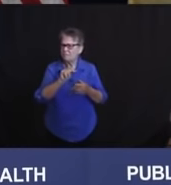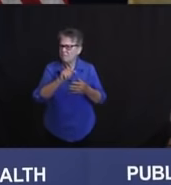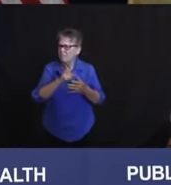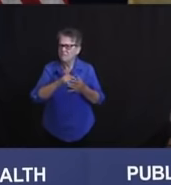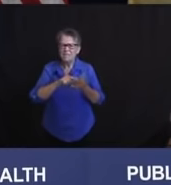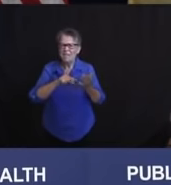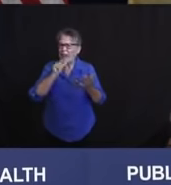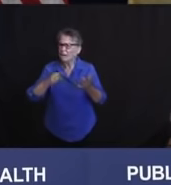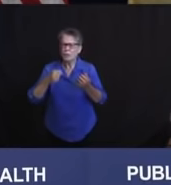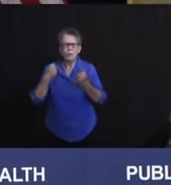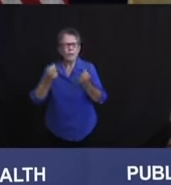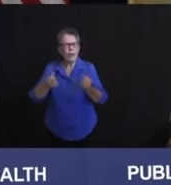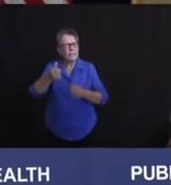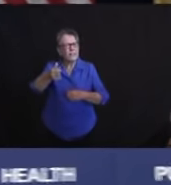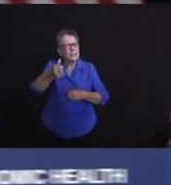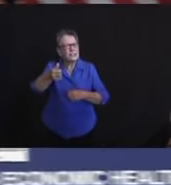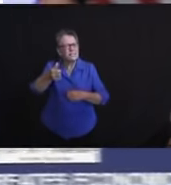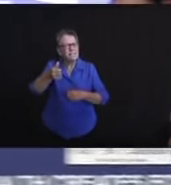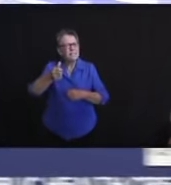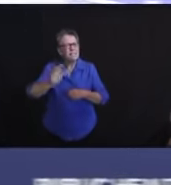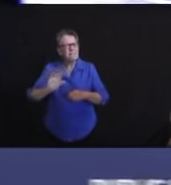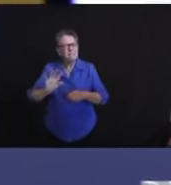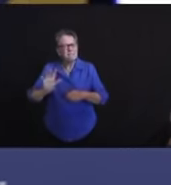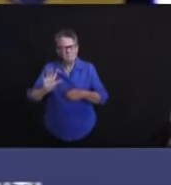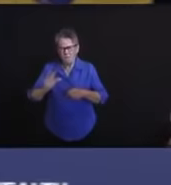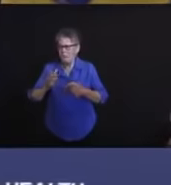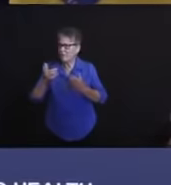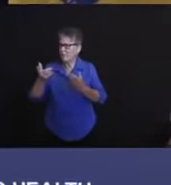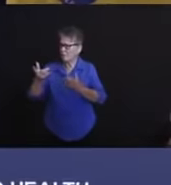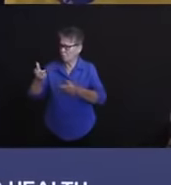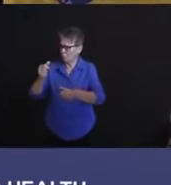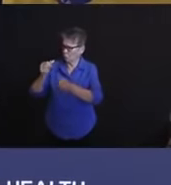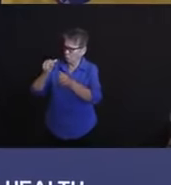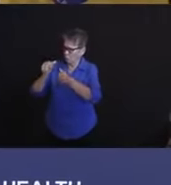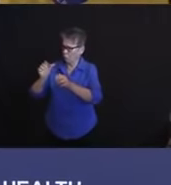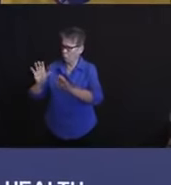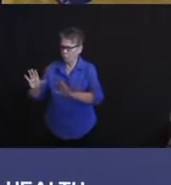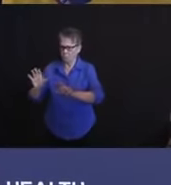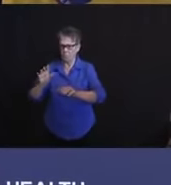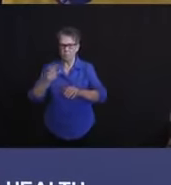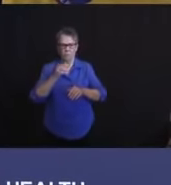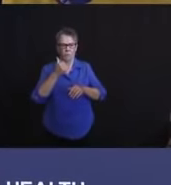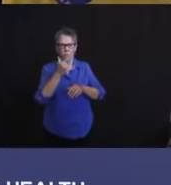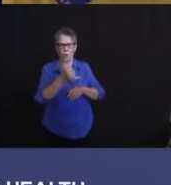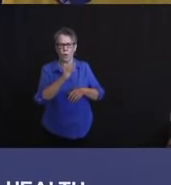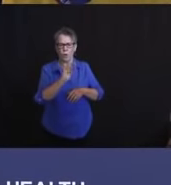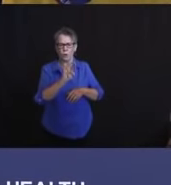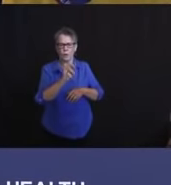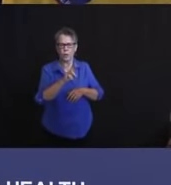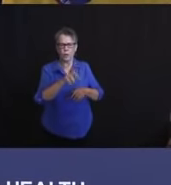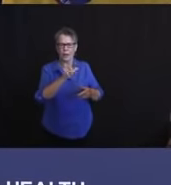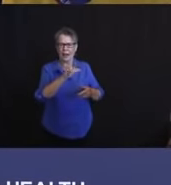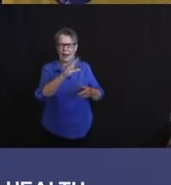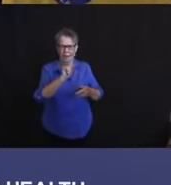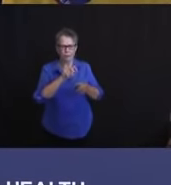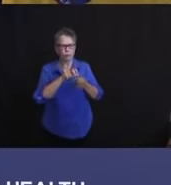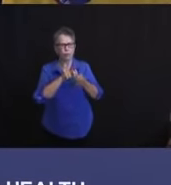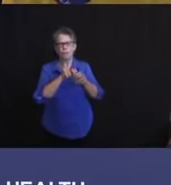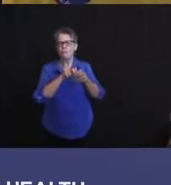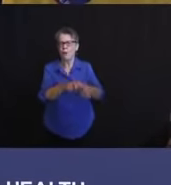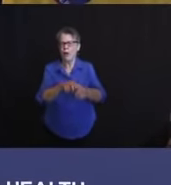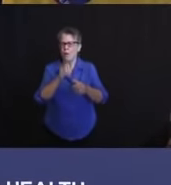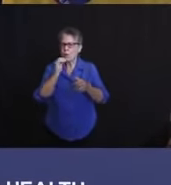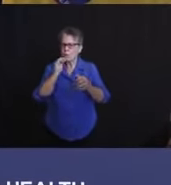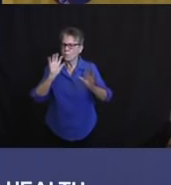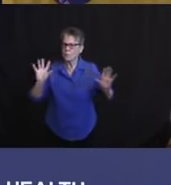without any tragedies. Thanks, Gov. Pat, amen to that. There's no reason to drive impaired or no reason to be a passenger with someone